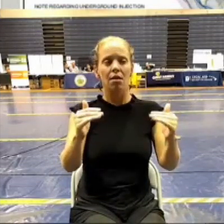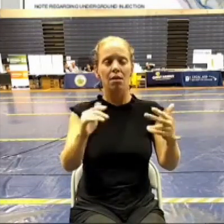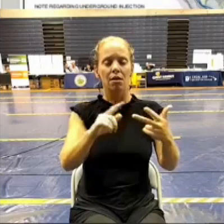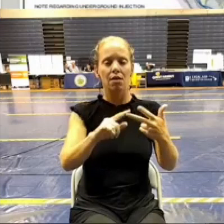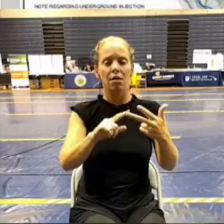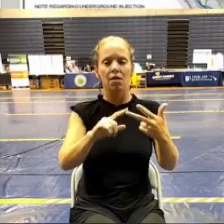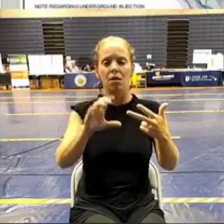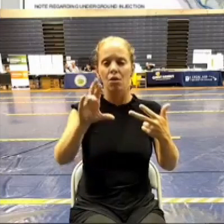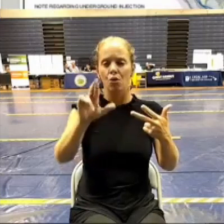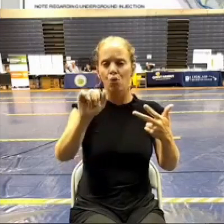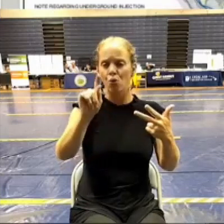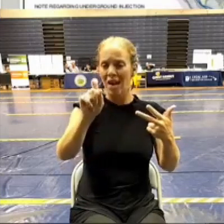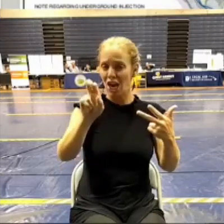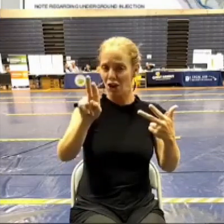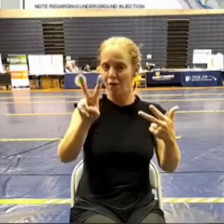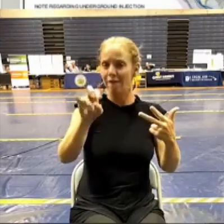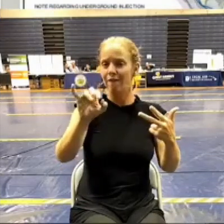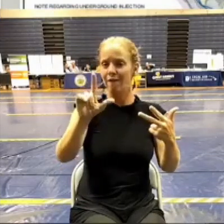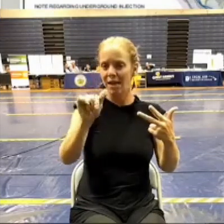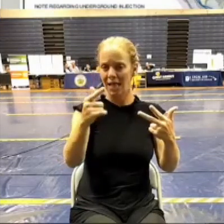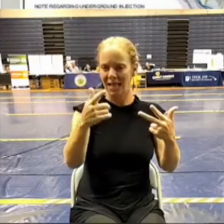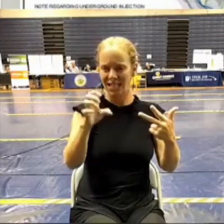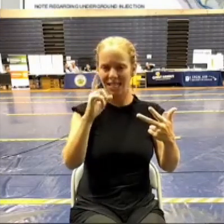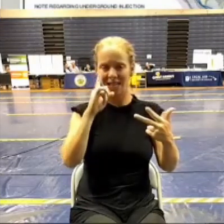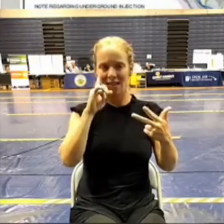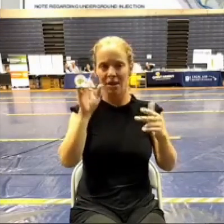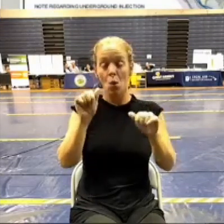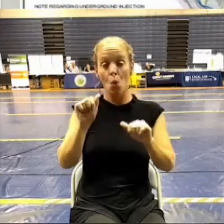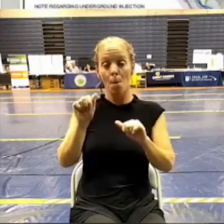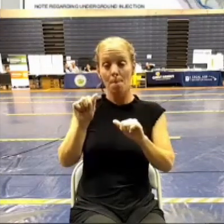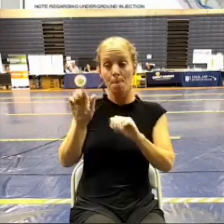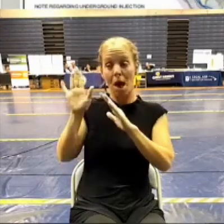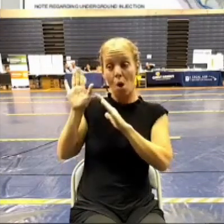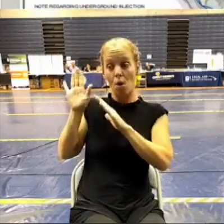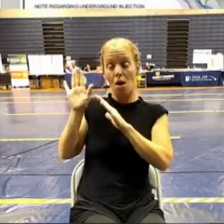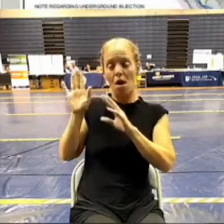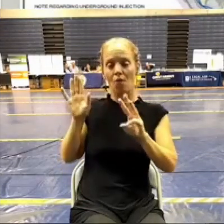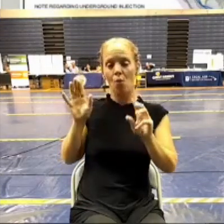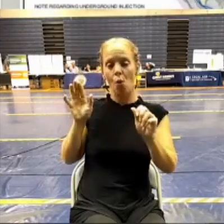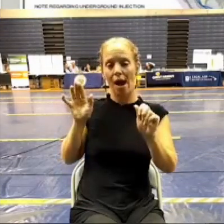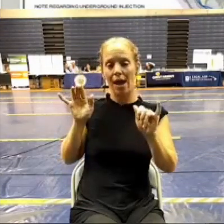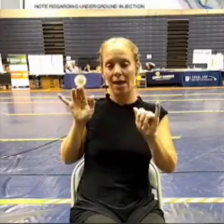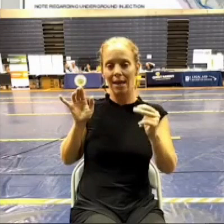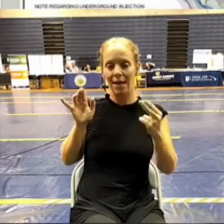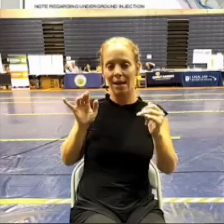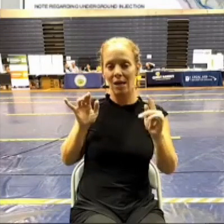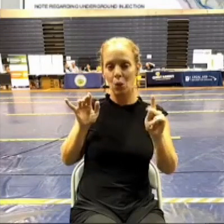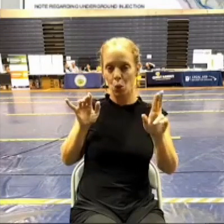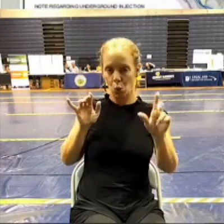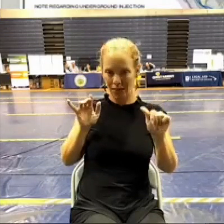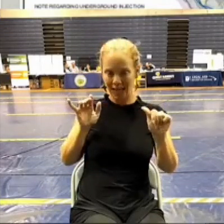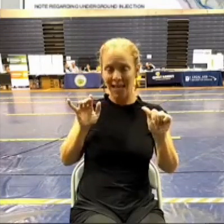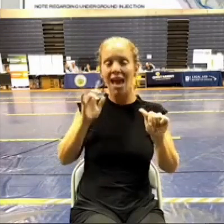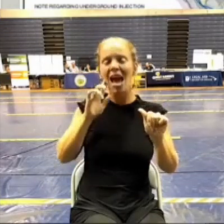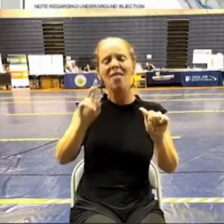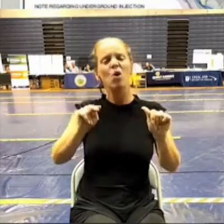know Crater Village, it's somewhat Mauka of the Wahikuli area and north of the public